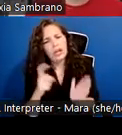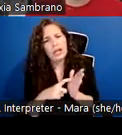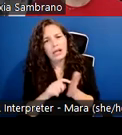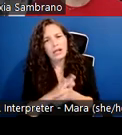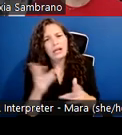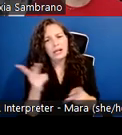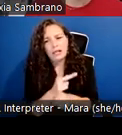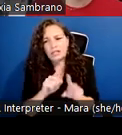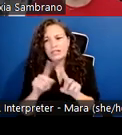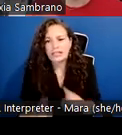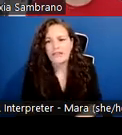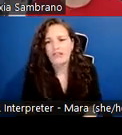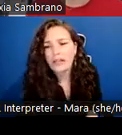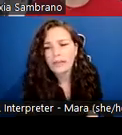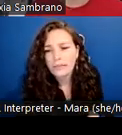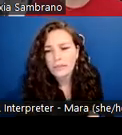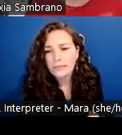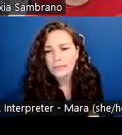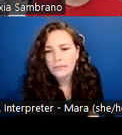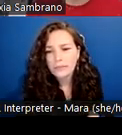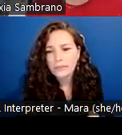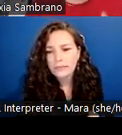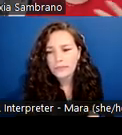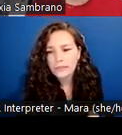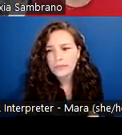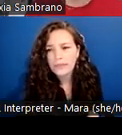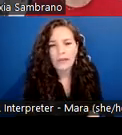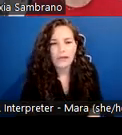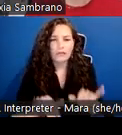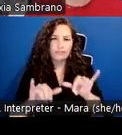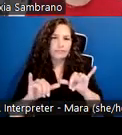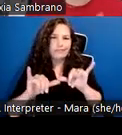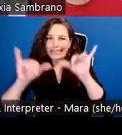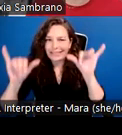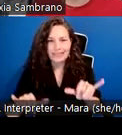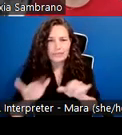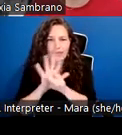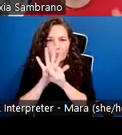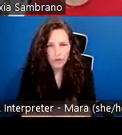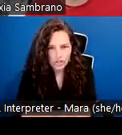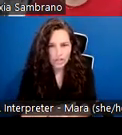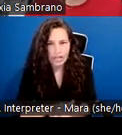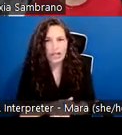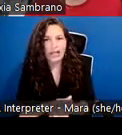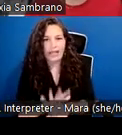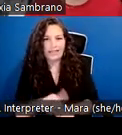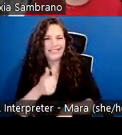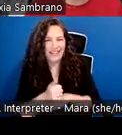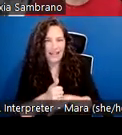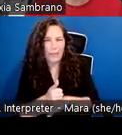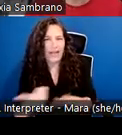of oppression that work together to create anti-trans violence and to stigmatize trans identities.